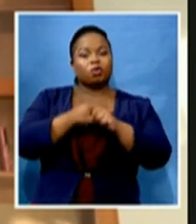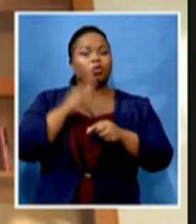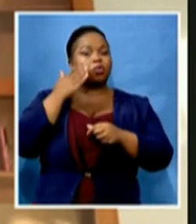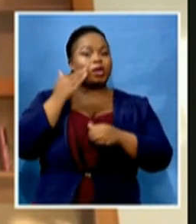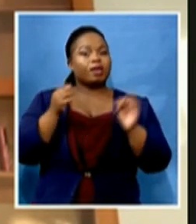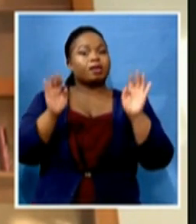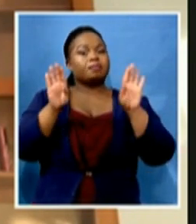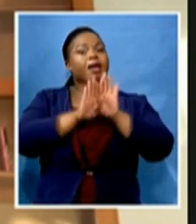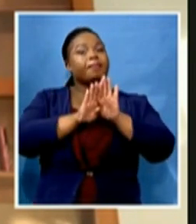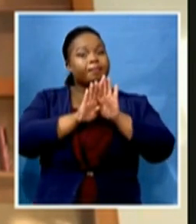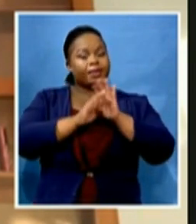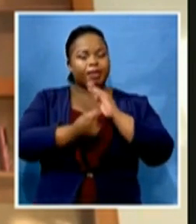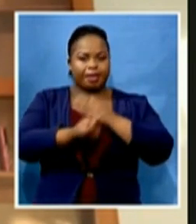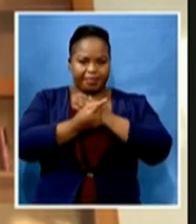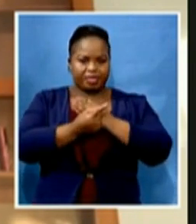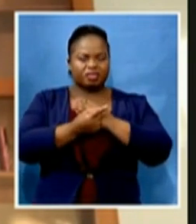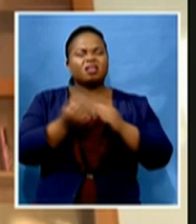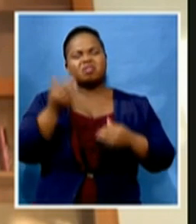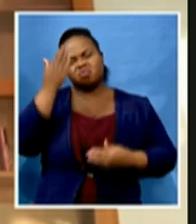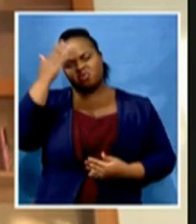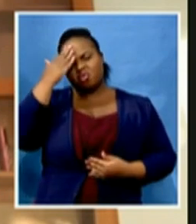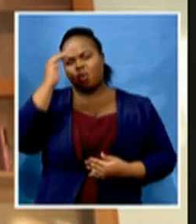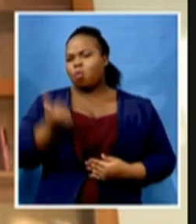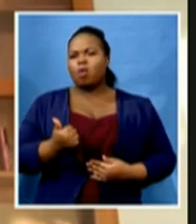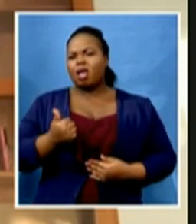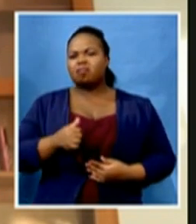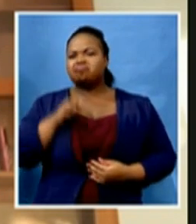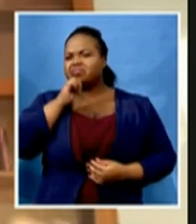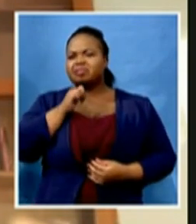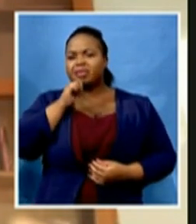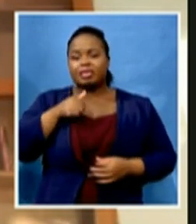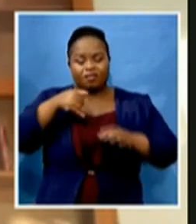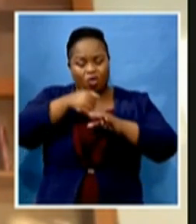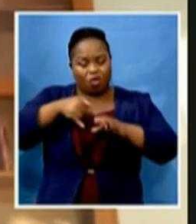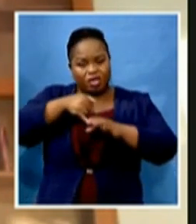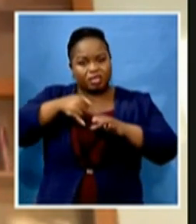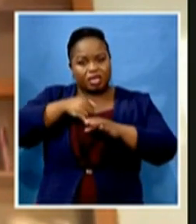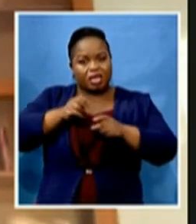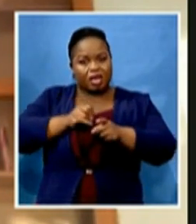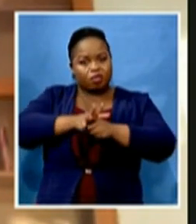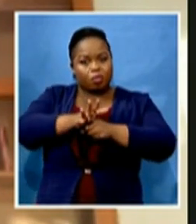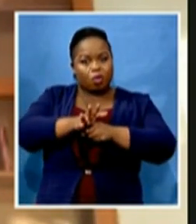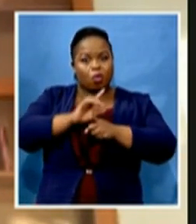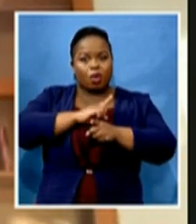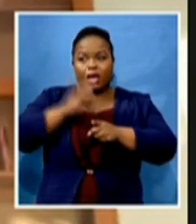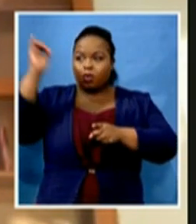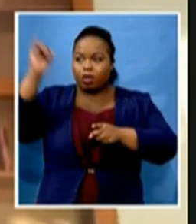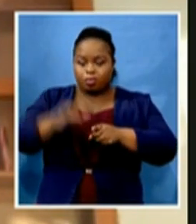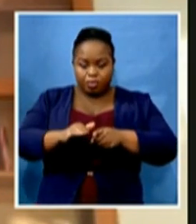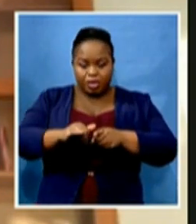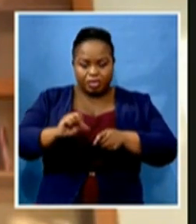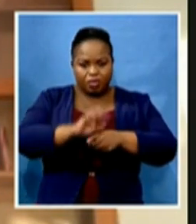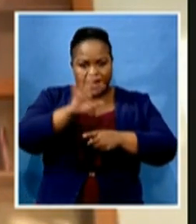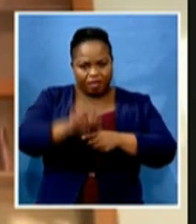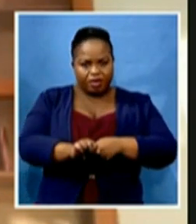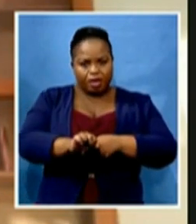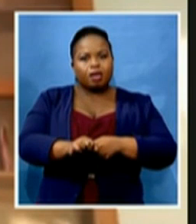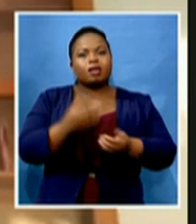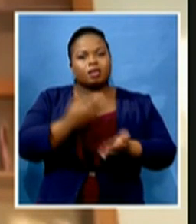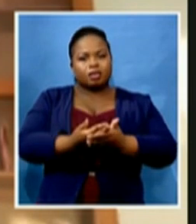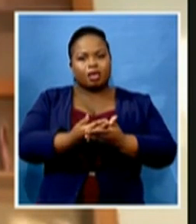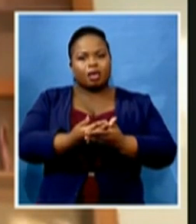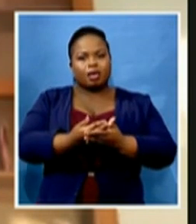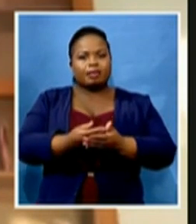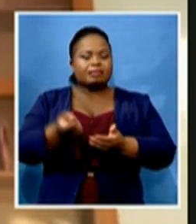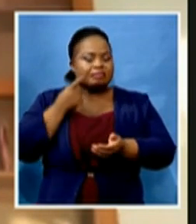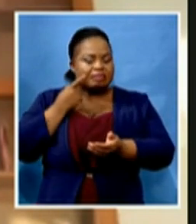that, the internal transmission, once it sets in, is going to have its own dynamics of raising the numbers